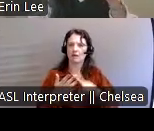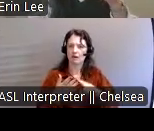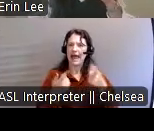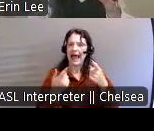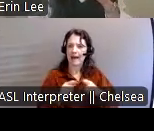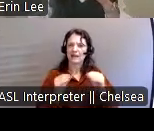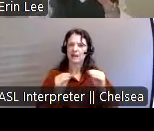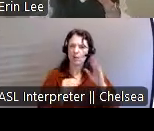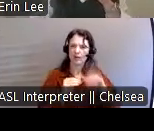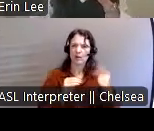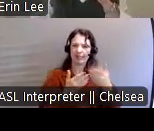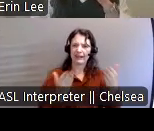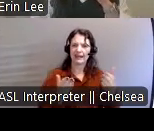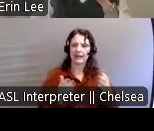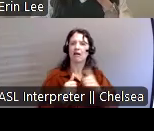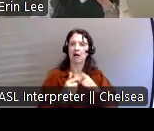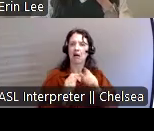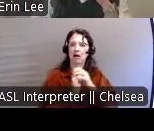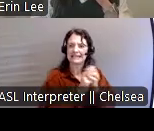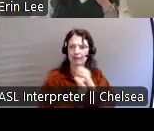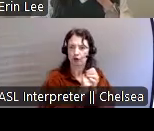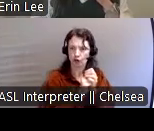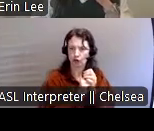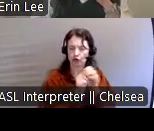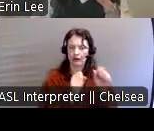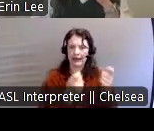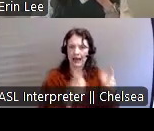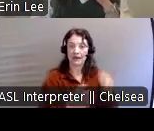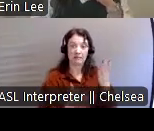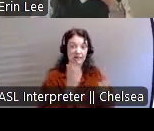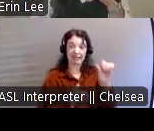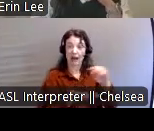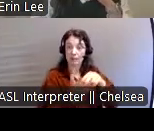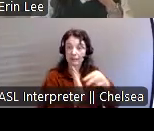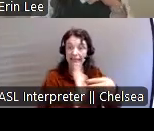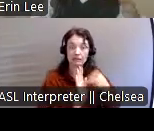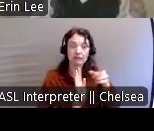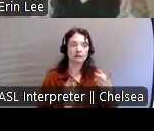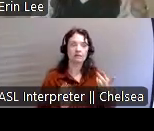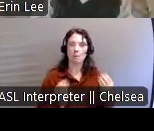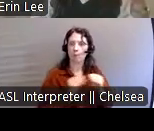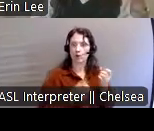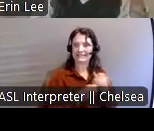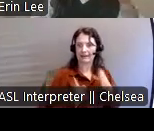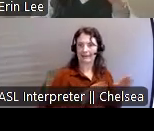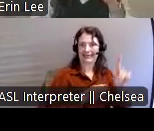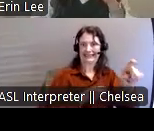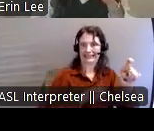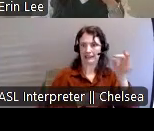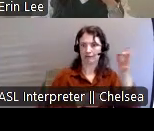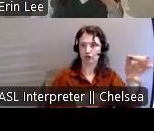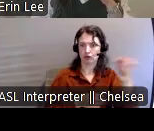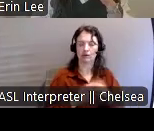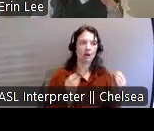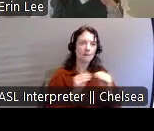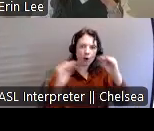and intervening and perhaps having an opportunity to have more safety planning and more awareness created